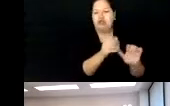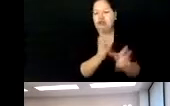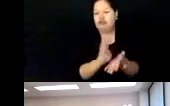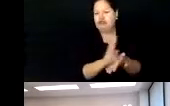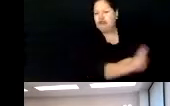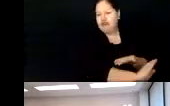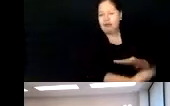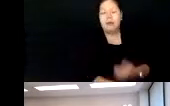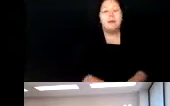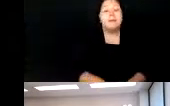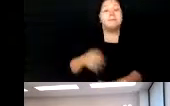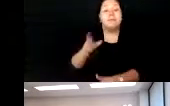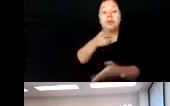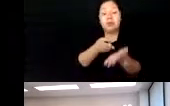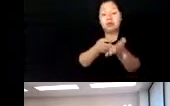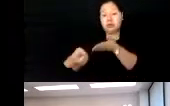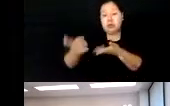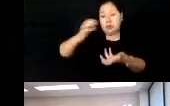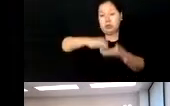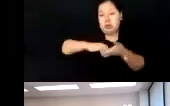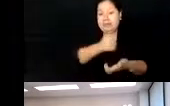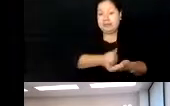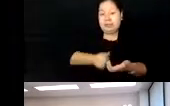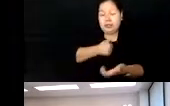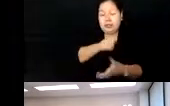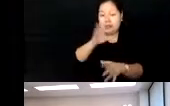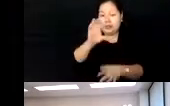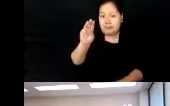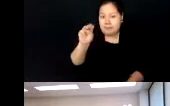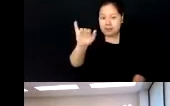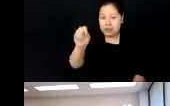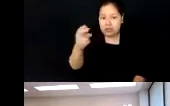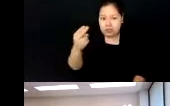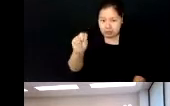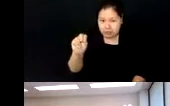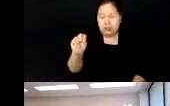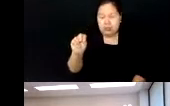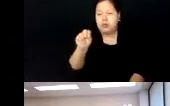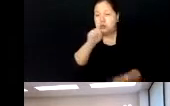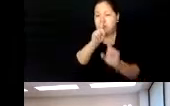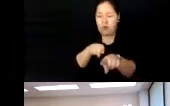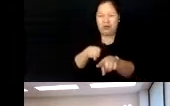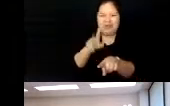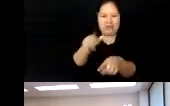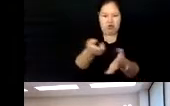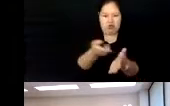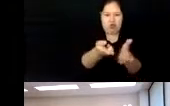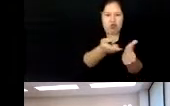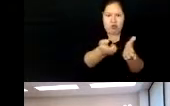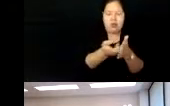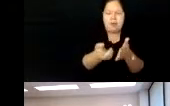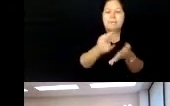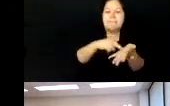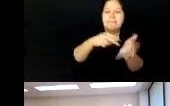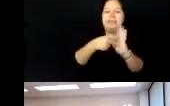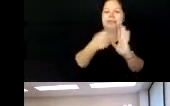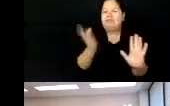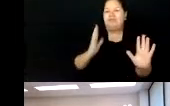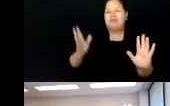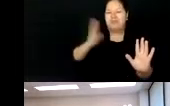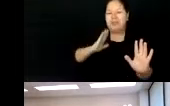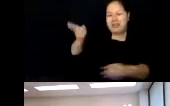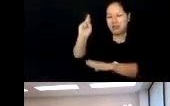and Reconciliation Commission's report, the word truth refers to our past histories.